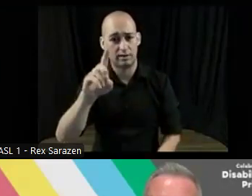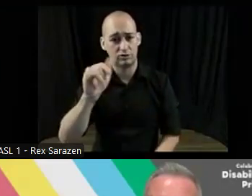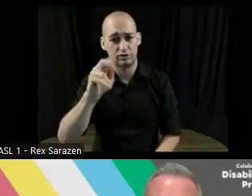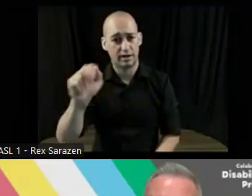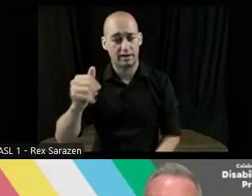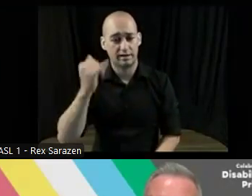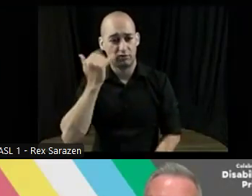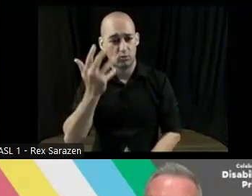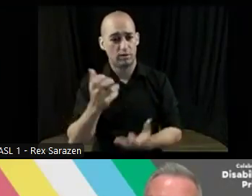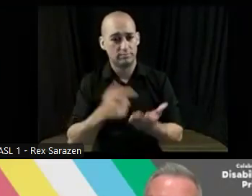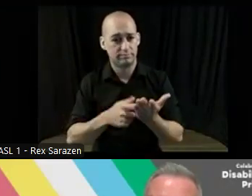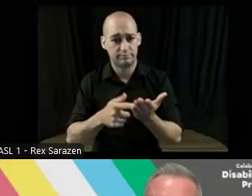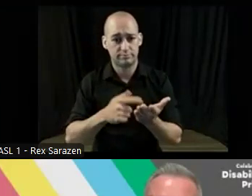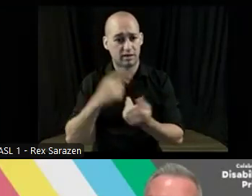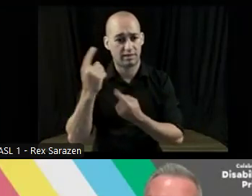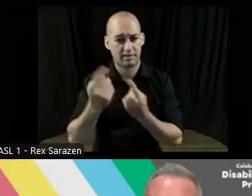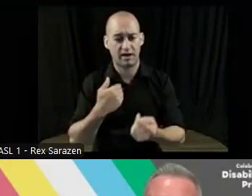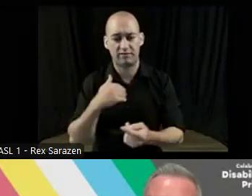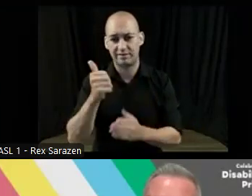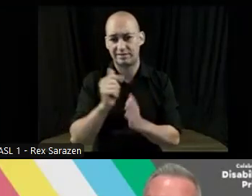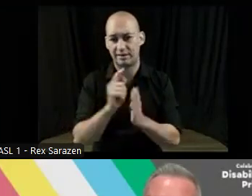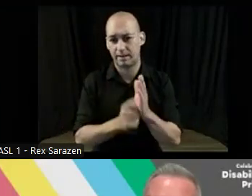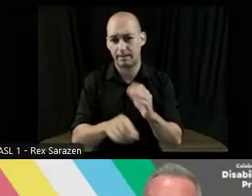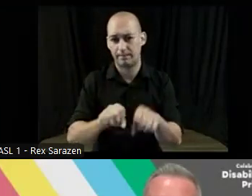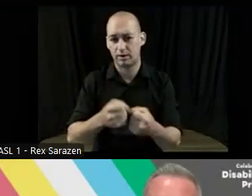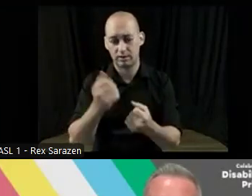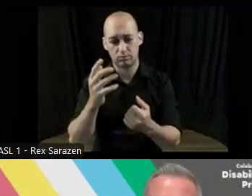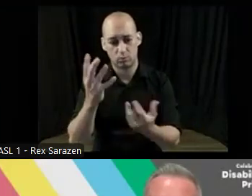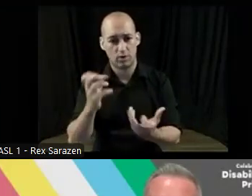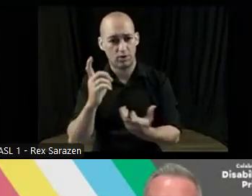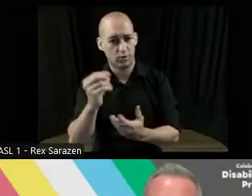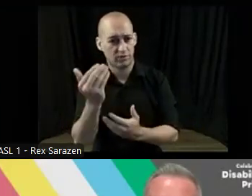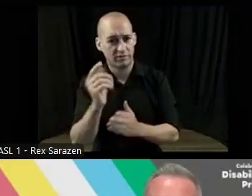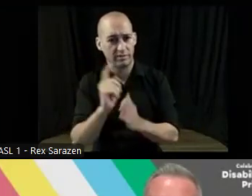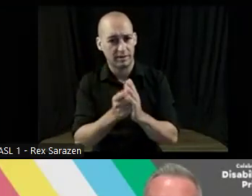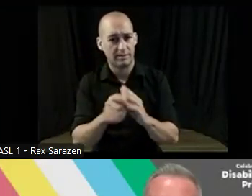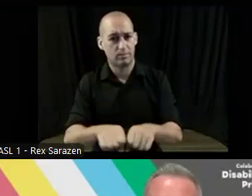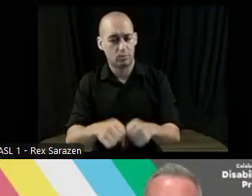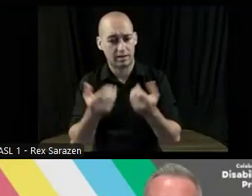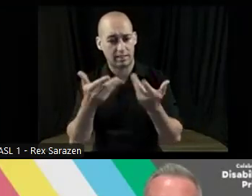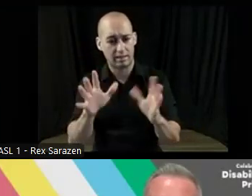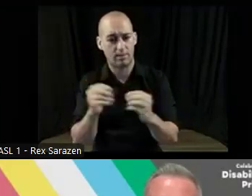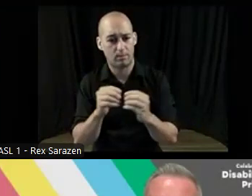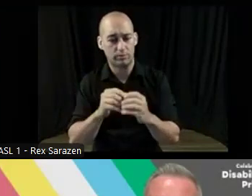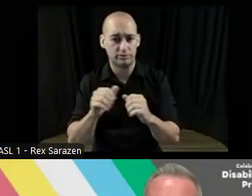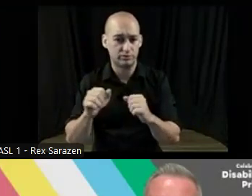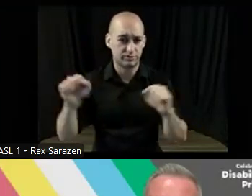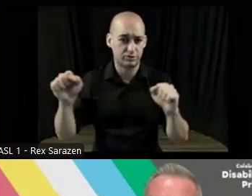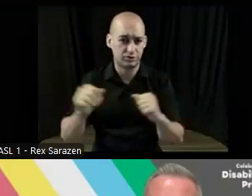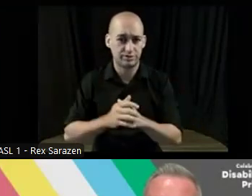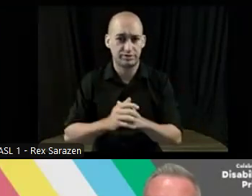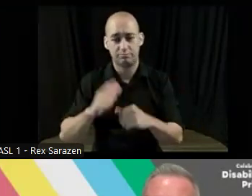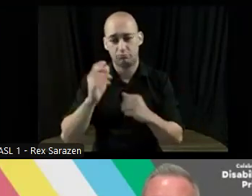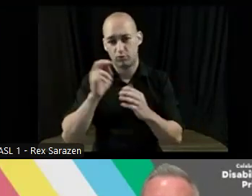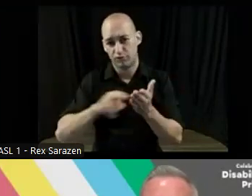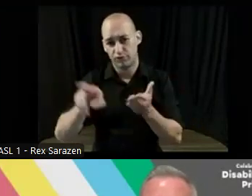now we were slated for a 10-minute break. Are you thinking maybe even a 15-minute break to allow more stretching? I will defer to you on what makes